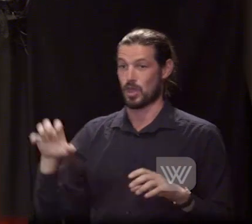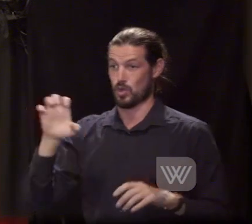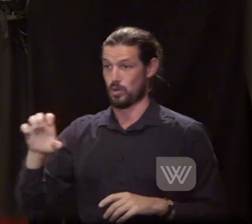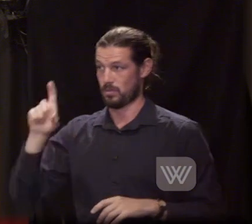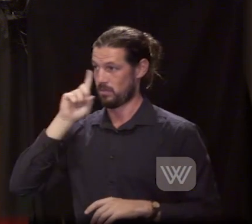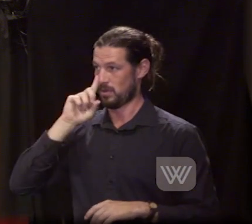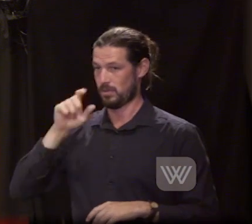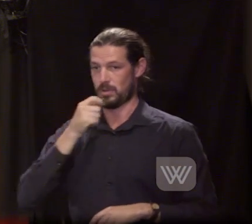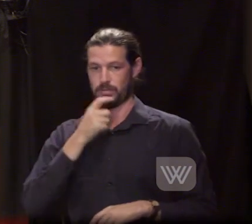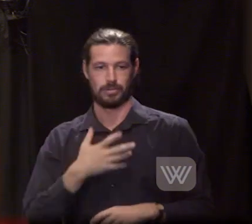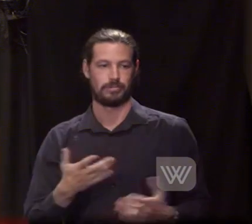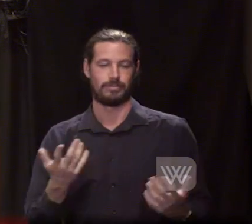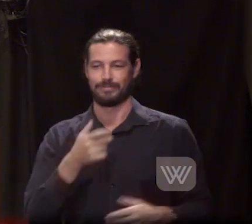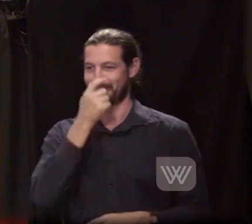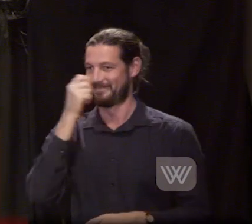like totally over it.